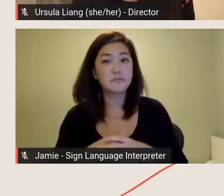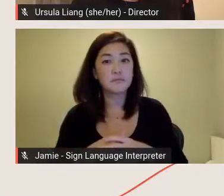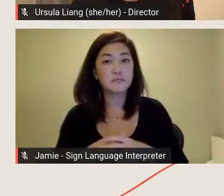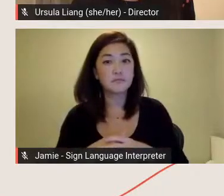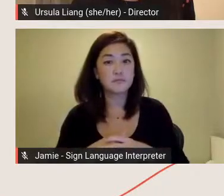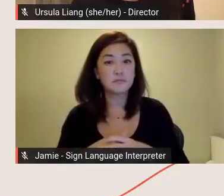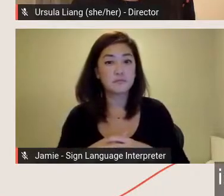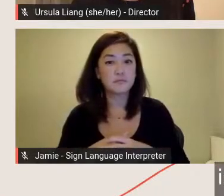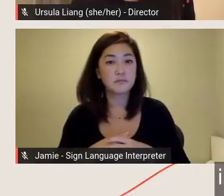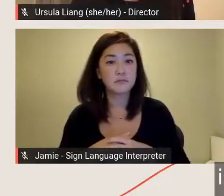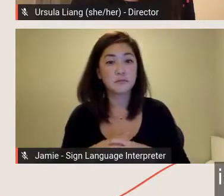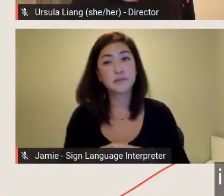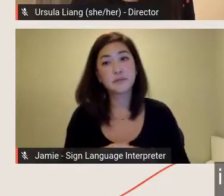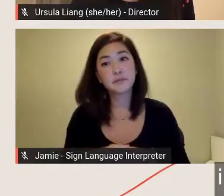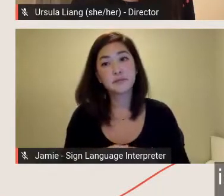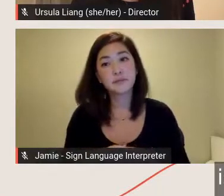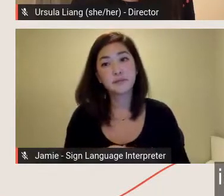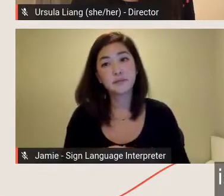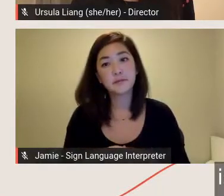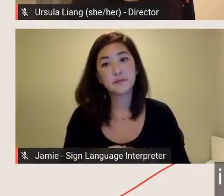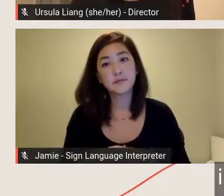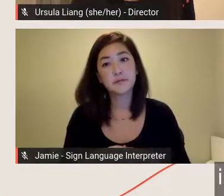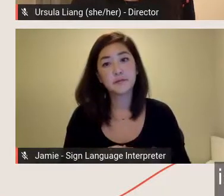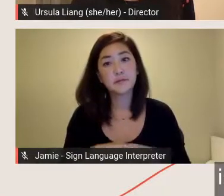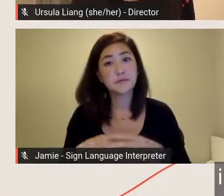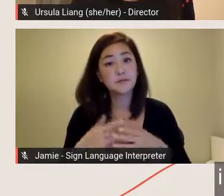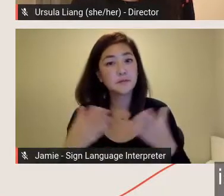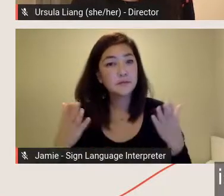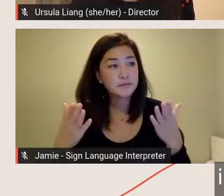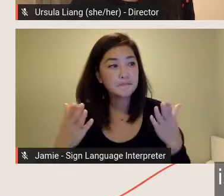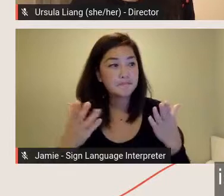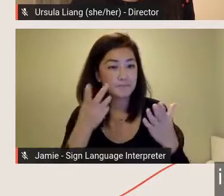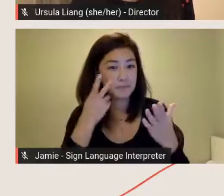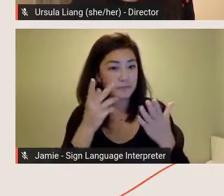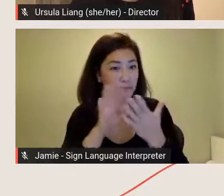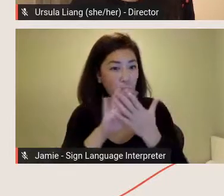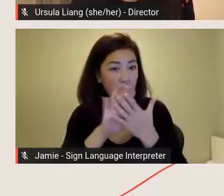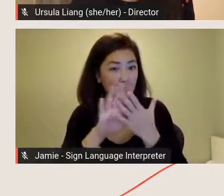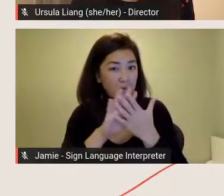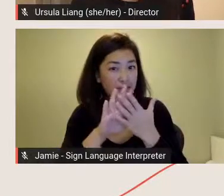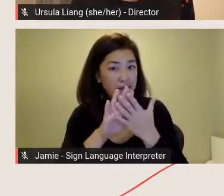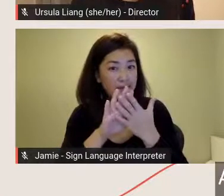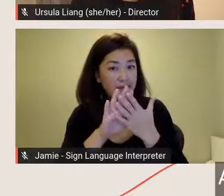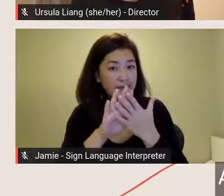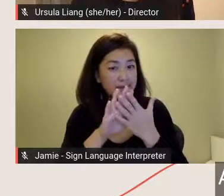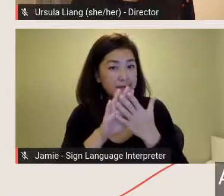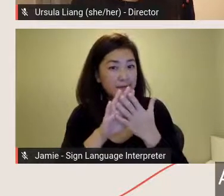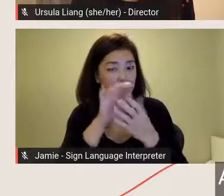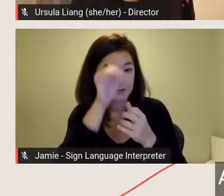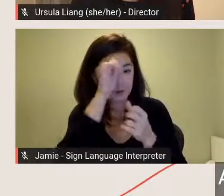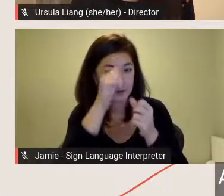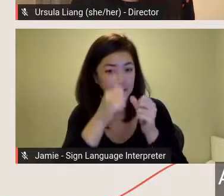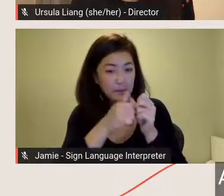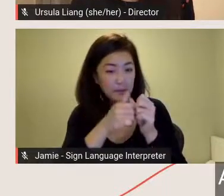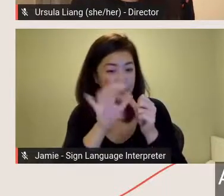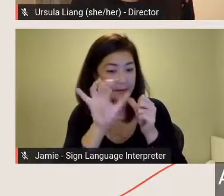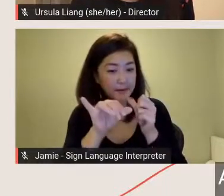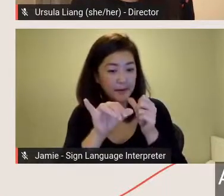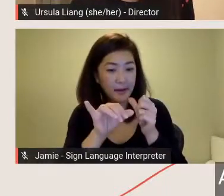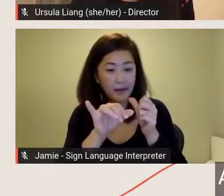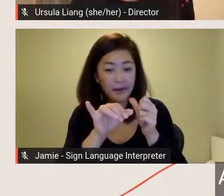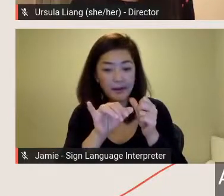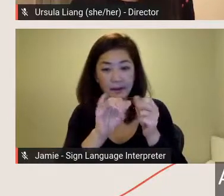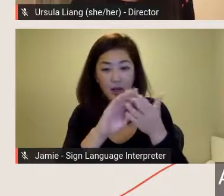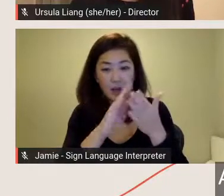what's in the film even is always to remember that any community is not monolithic. And, you know, Asian American is certainly not